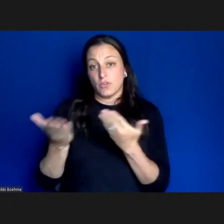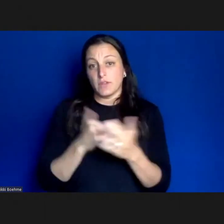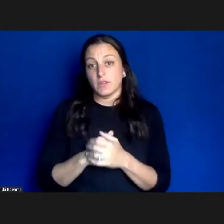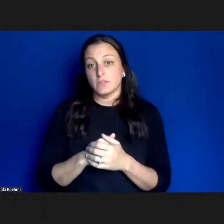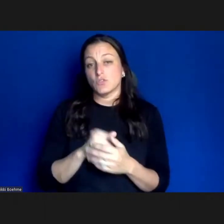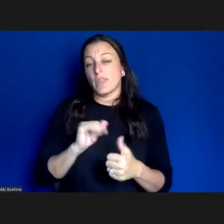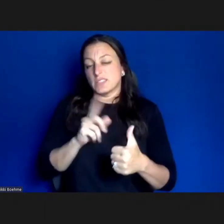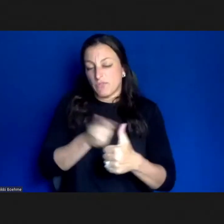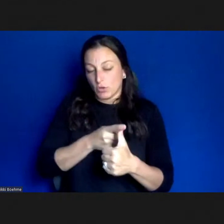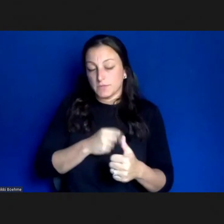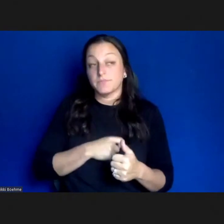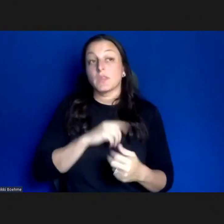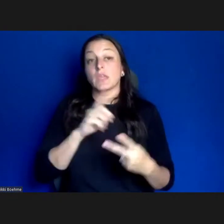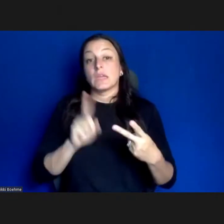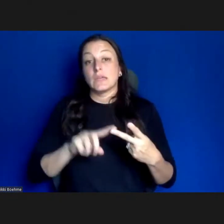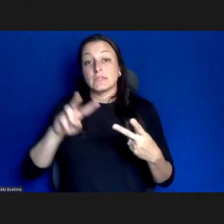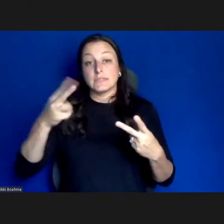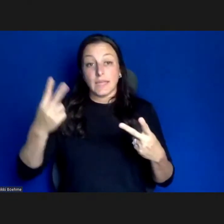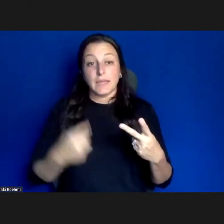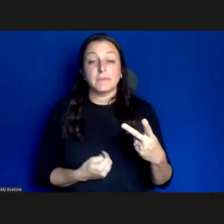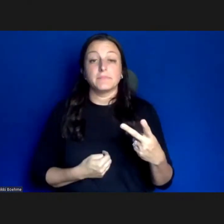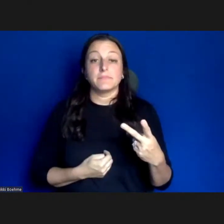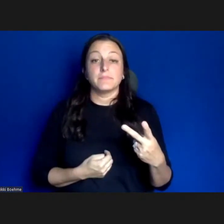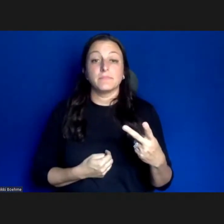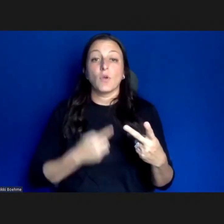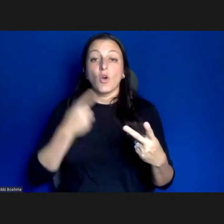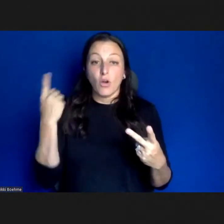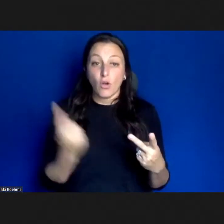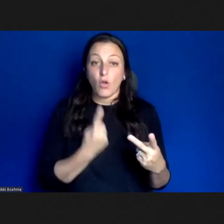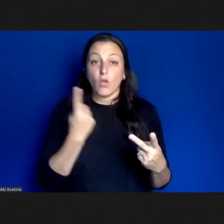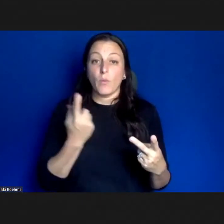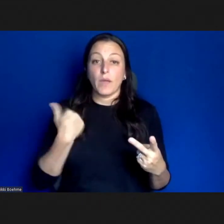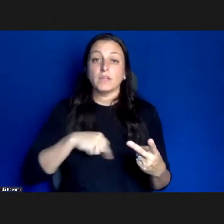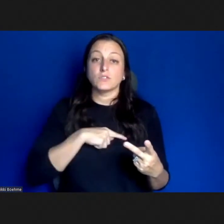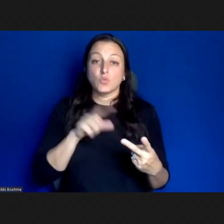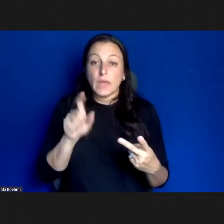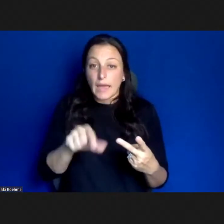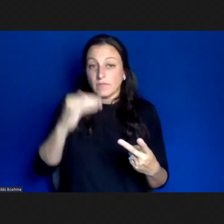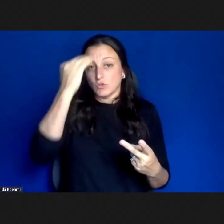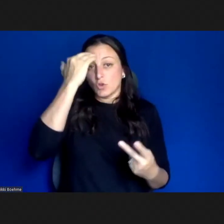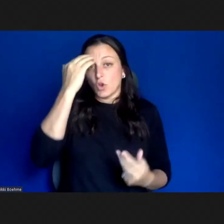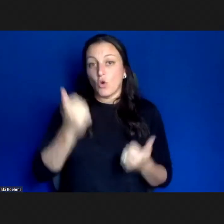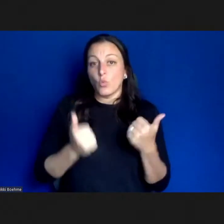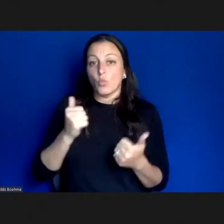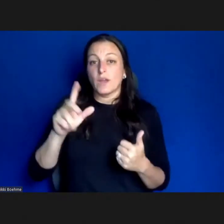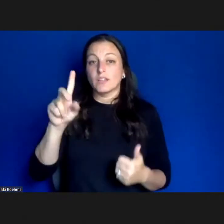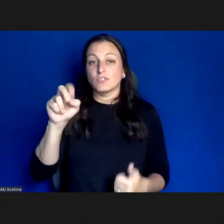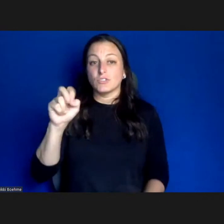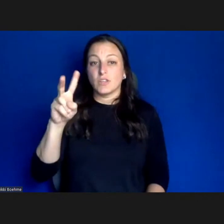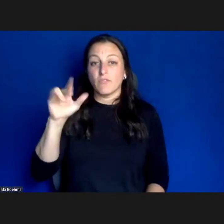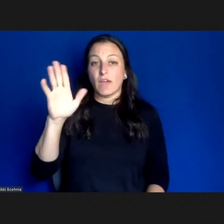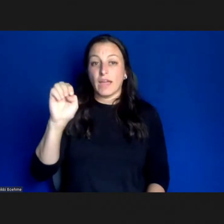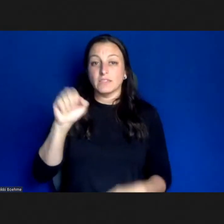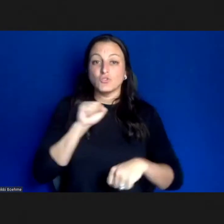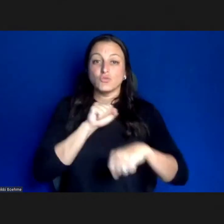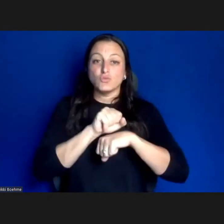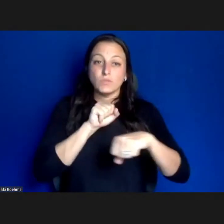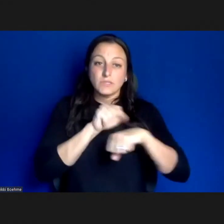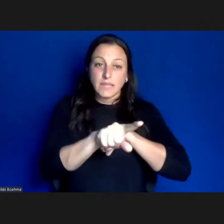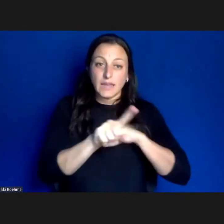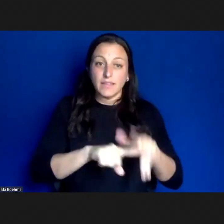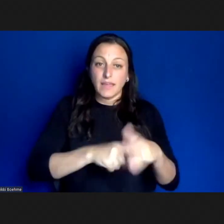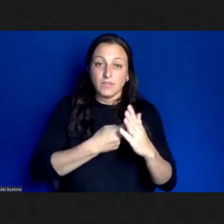step number one. Number two is we always have to know which device to send those exposure notification activations